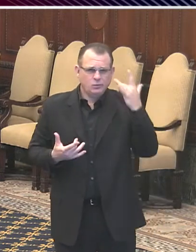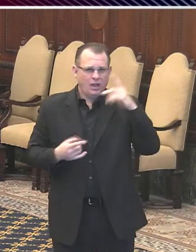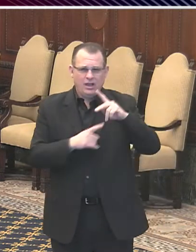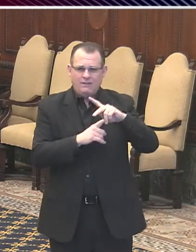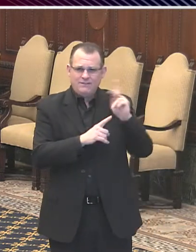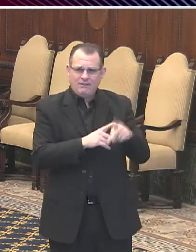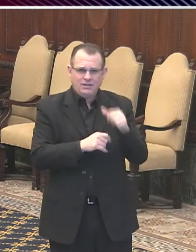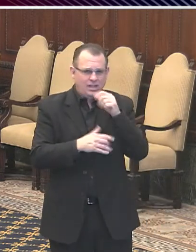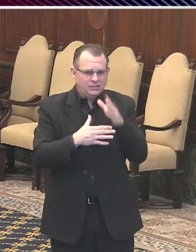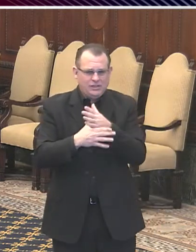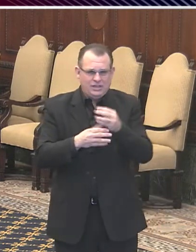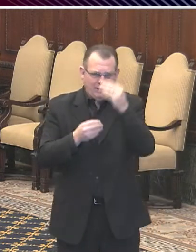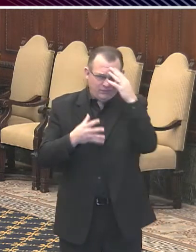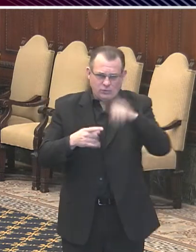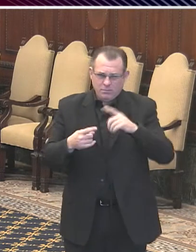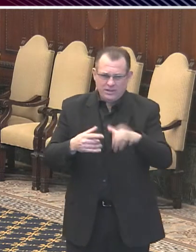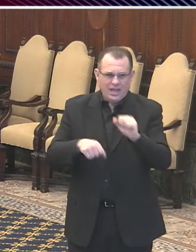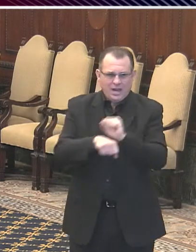in terms of quarantines?